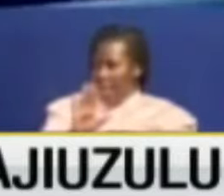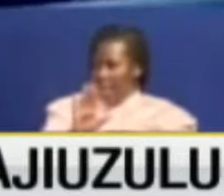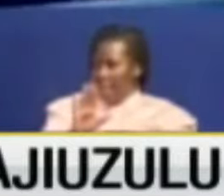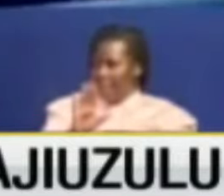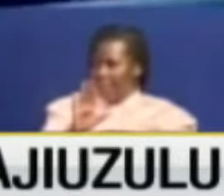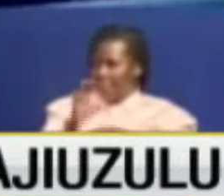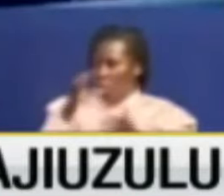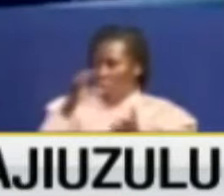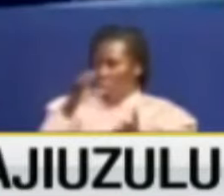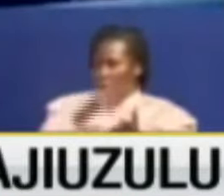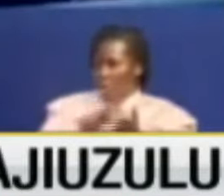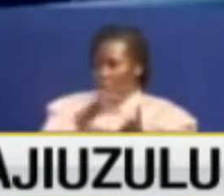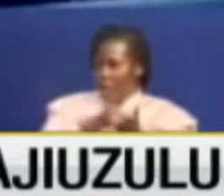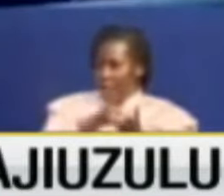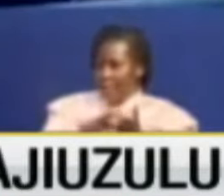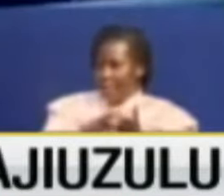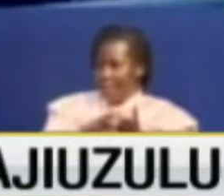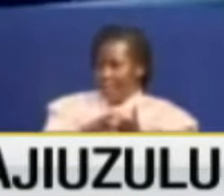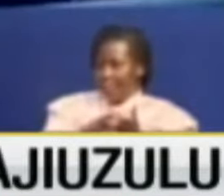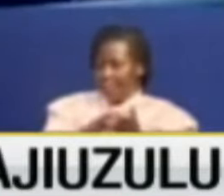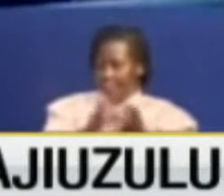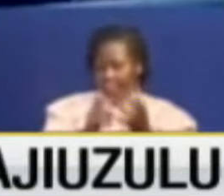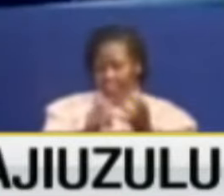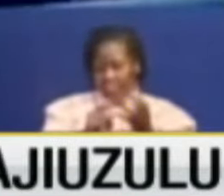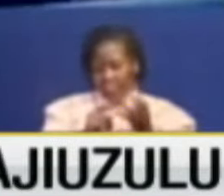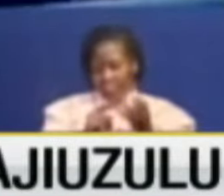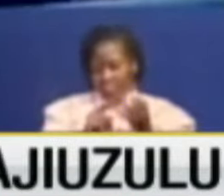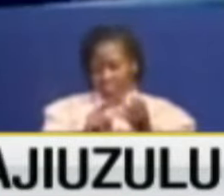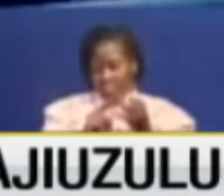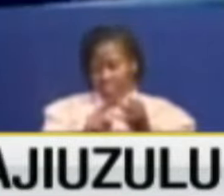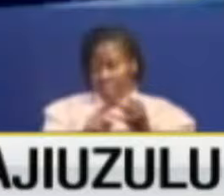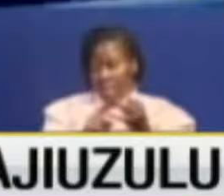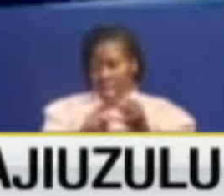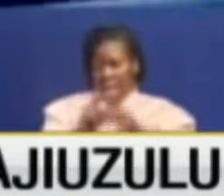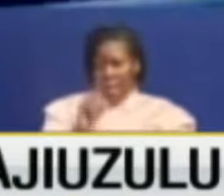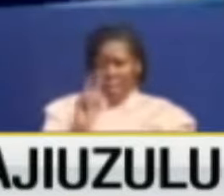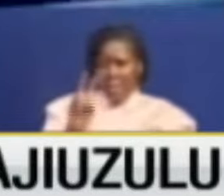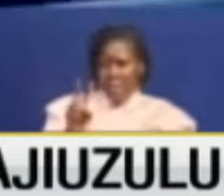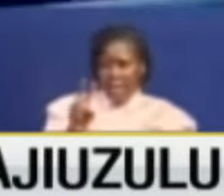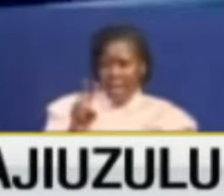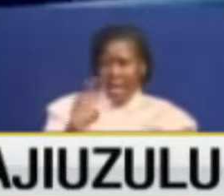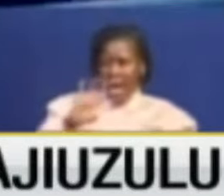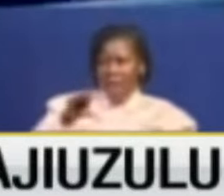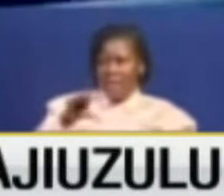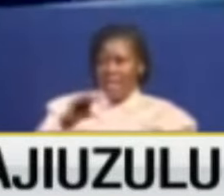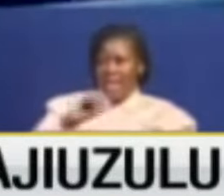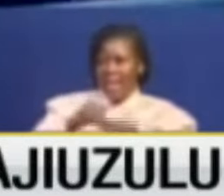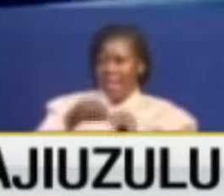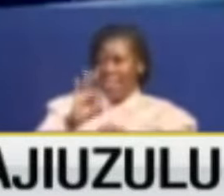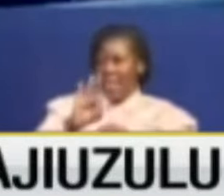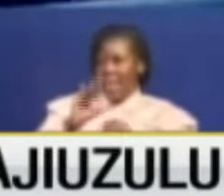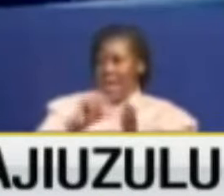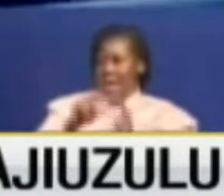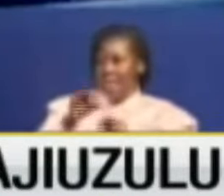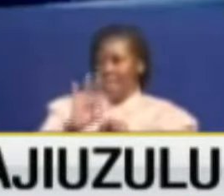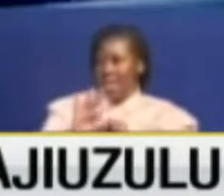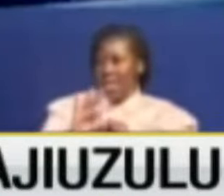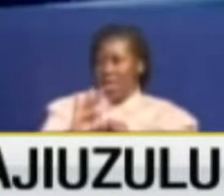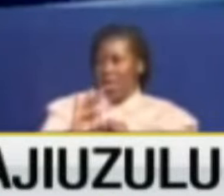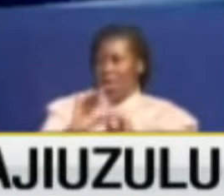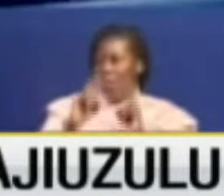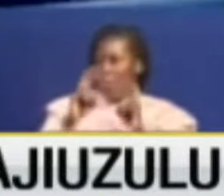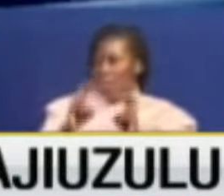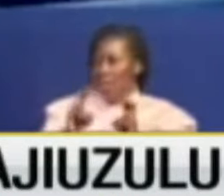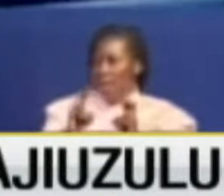substantive content. Number two, when you look at count number three, paragraph three of the